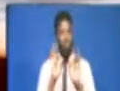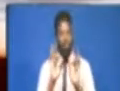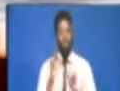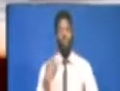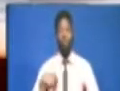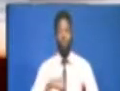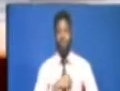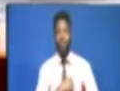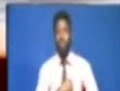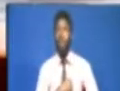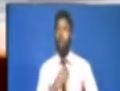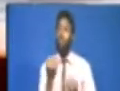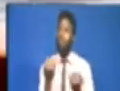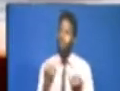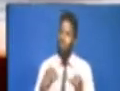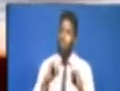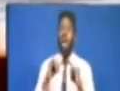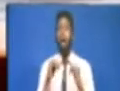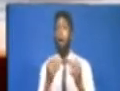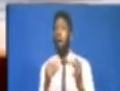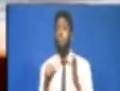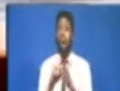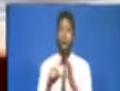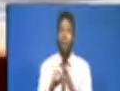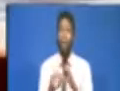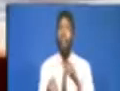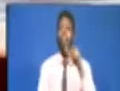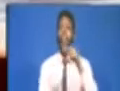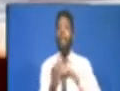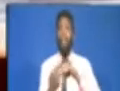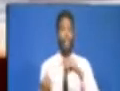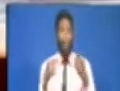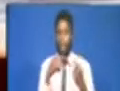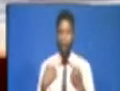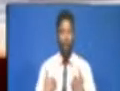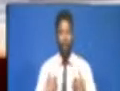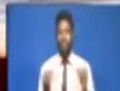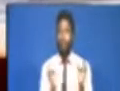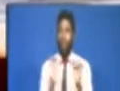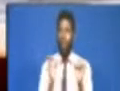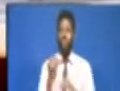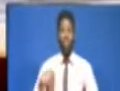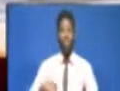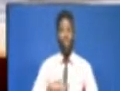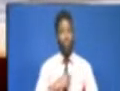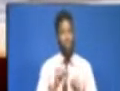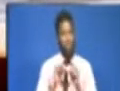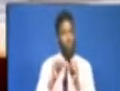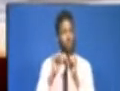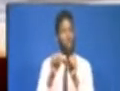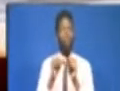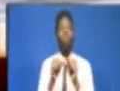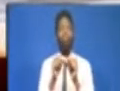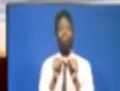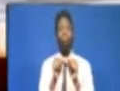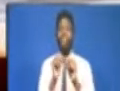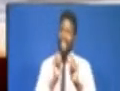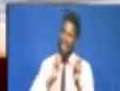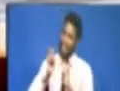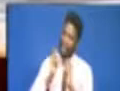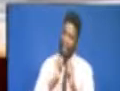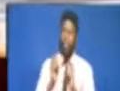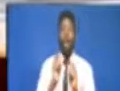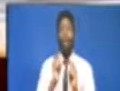to have any altercations. We have conducted the proceedings with a lot of decorum.